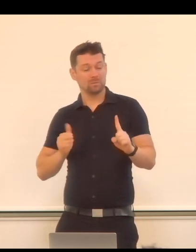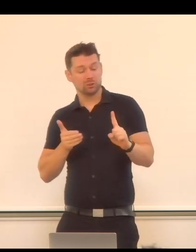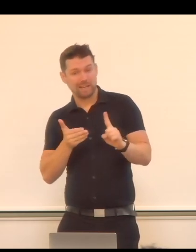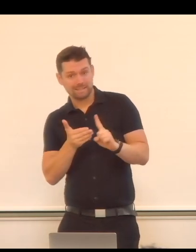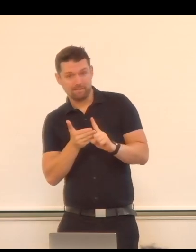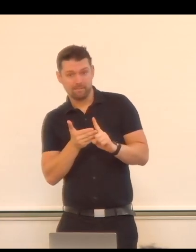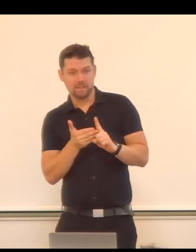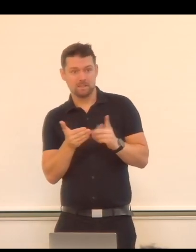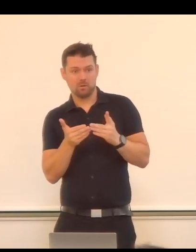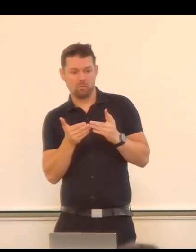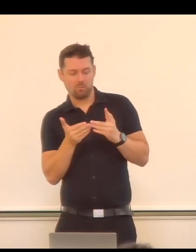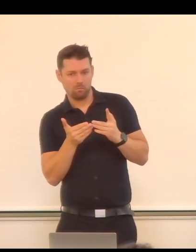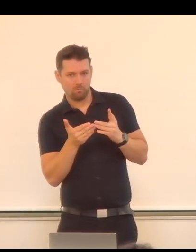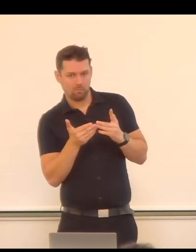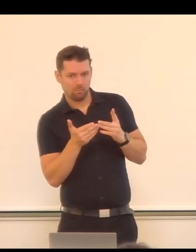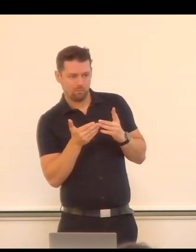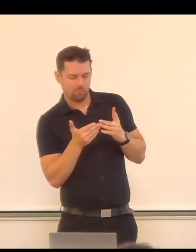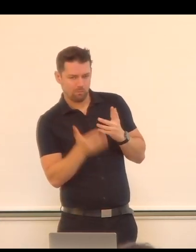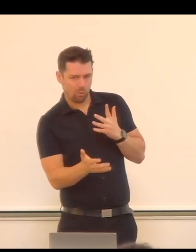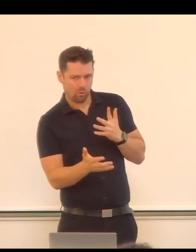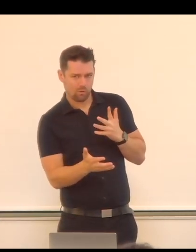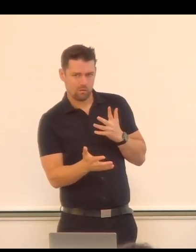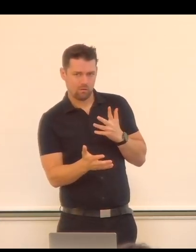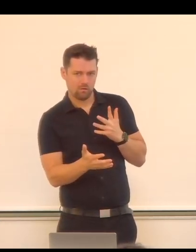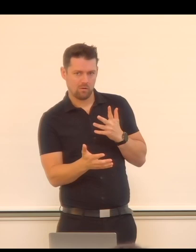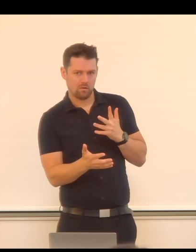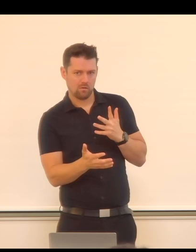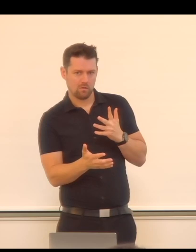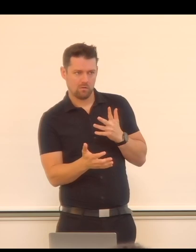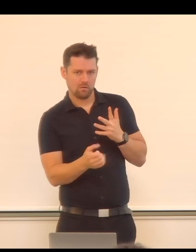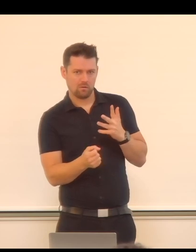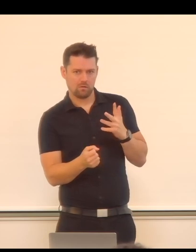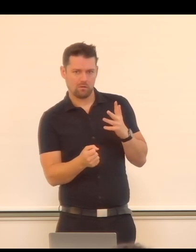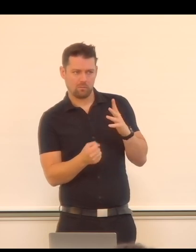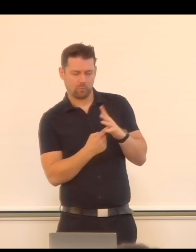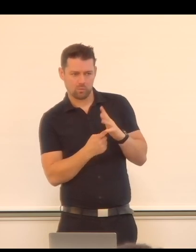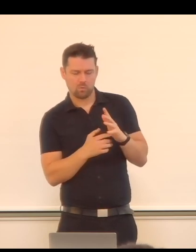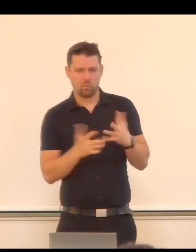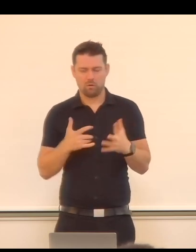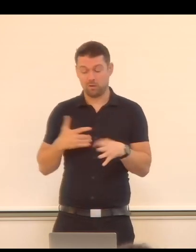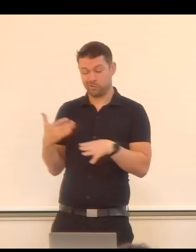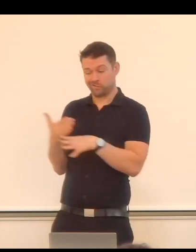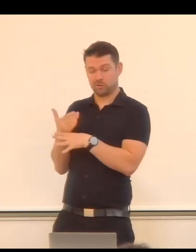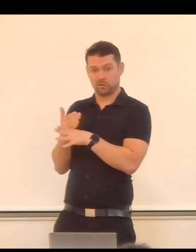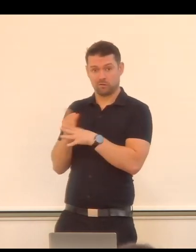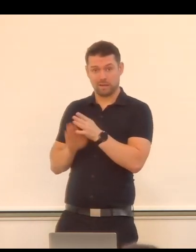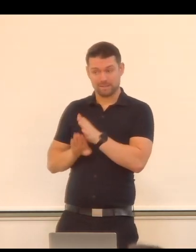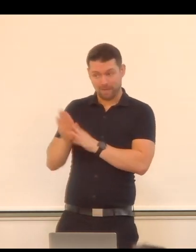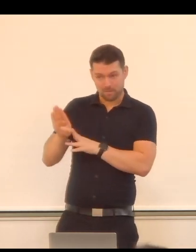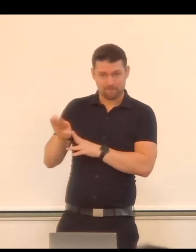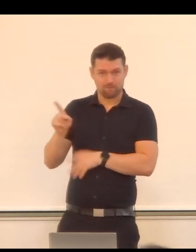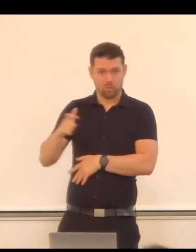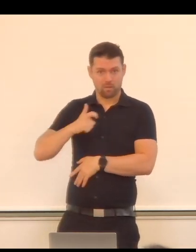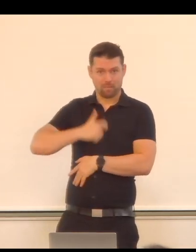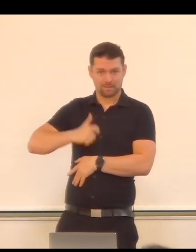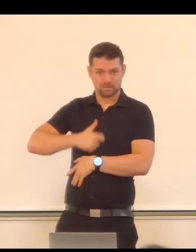Right. Both for a variety of reasons, from career development for the participants